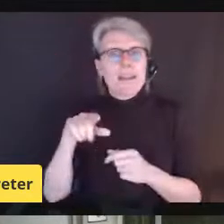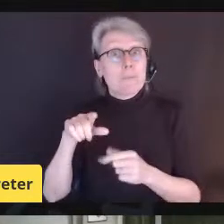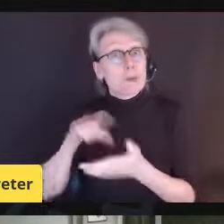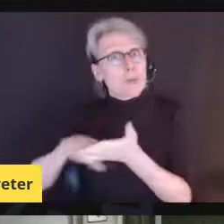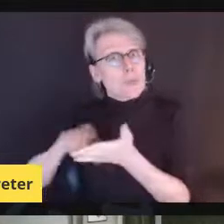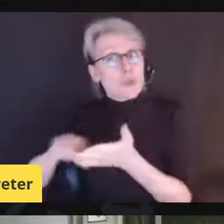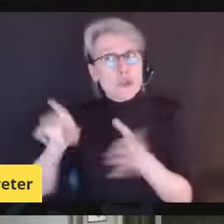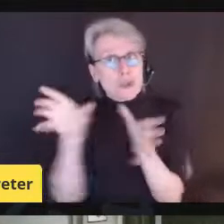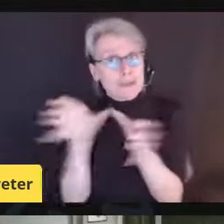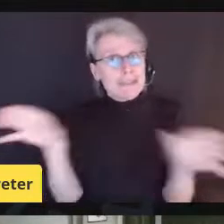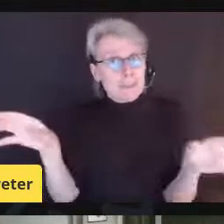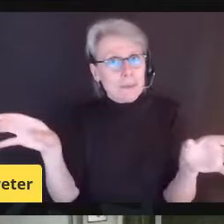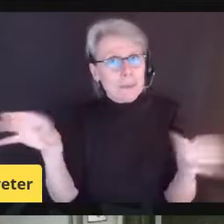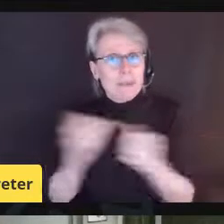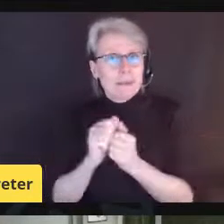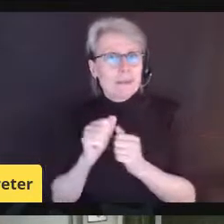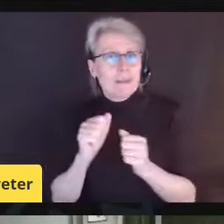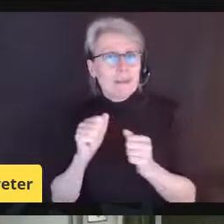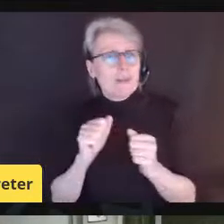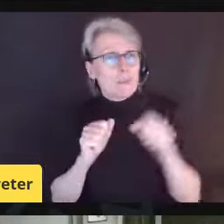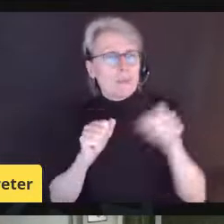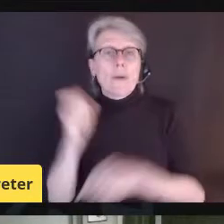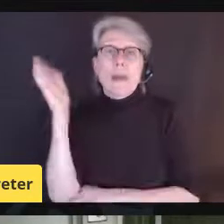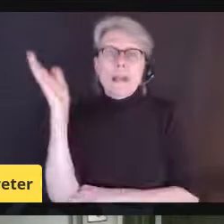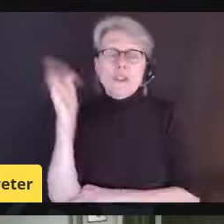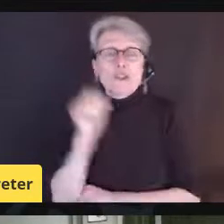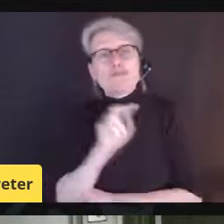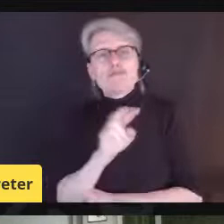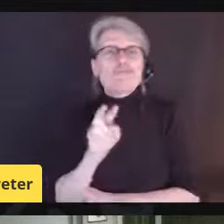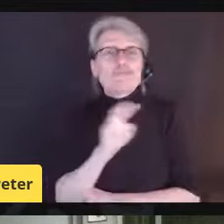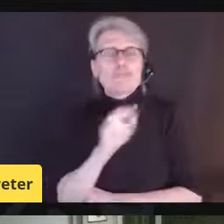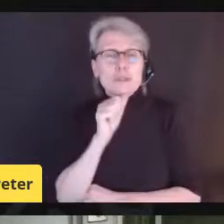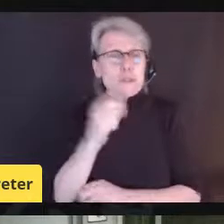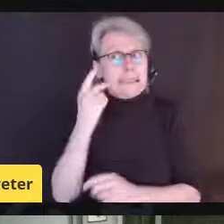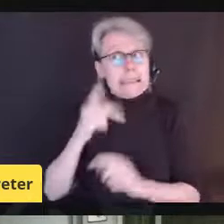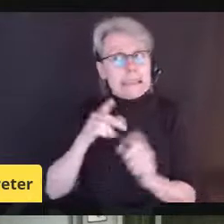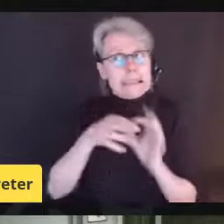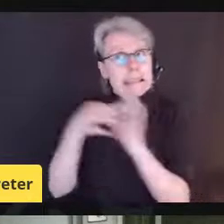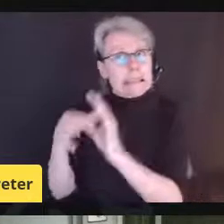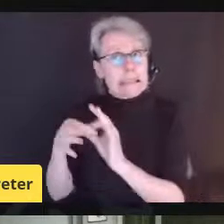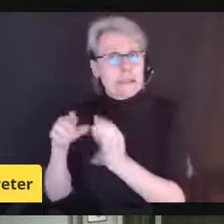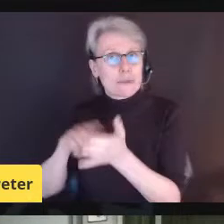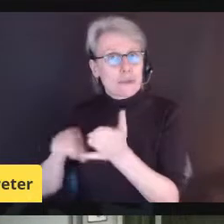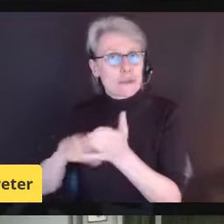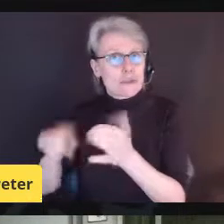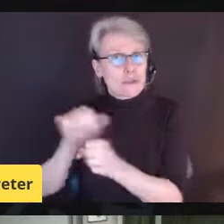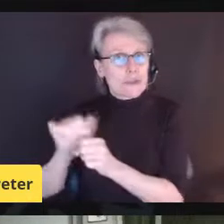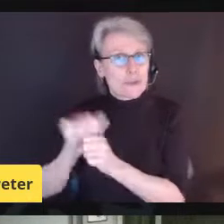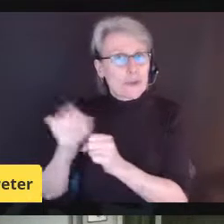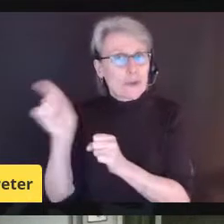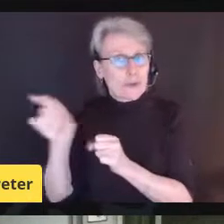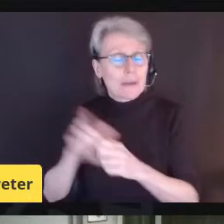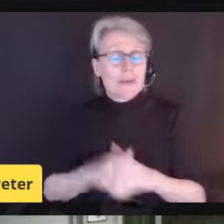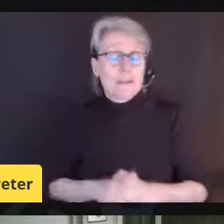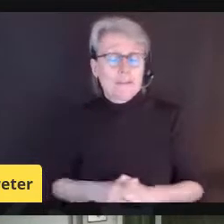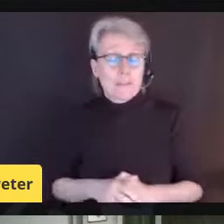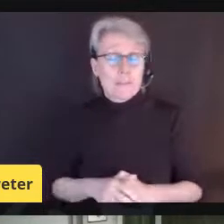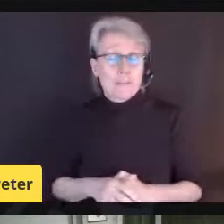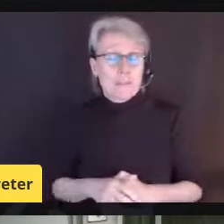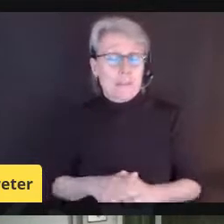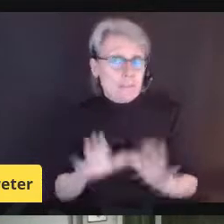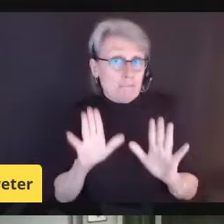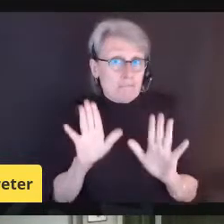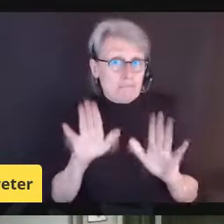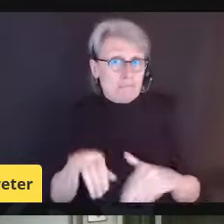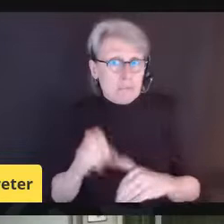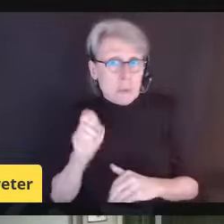you don't see really all the other things that are happening at the same time. So and it's okay if you're not expected to be